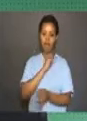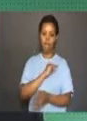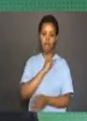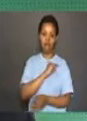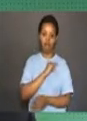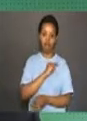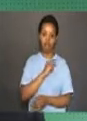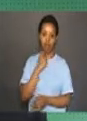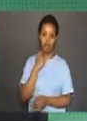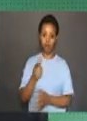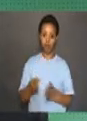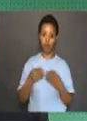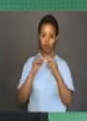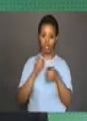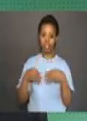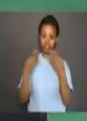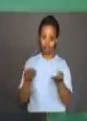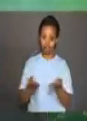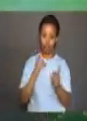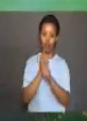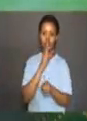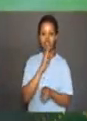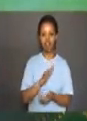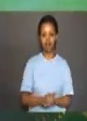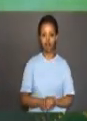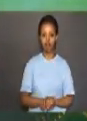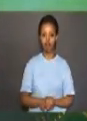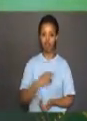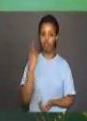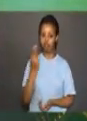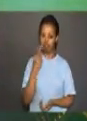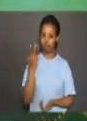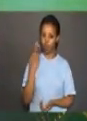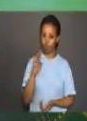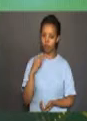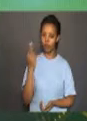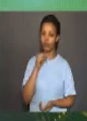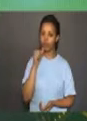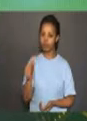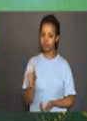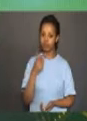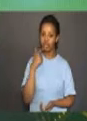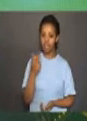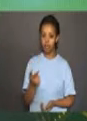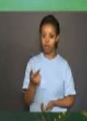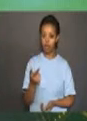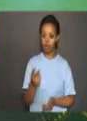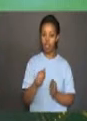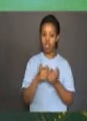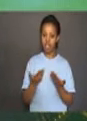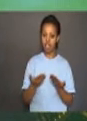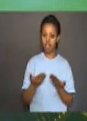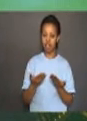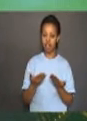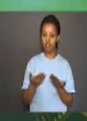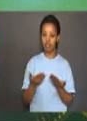traits, then you are correct. Use and disuse is where species